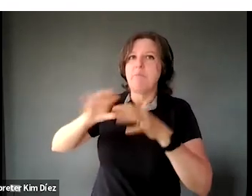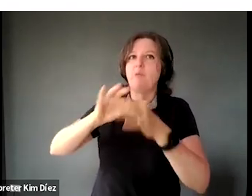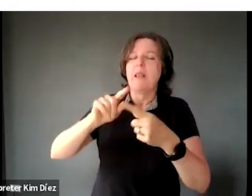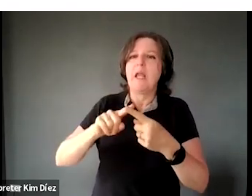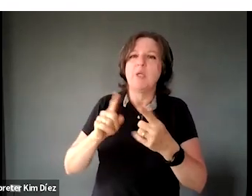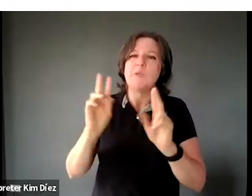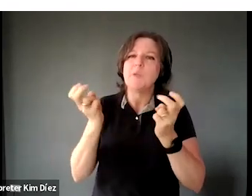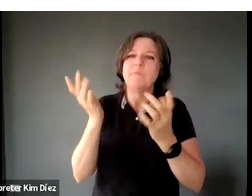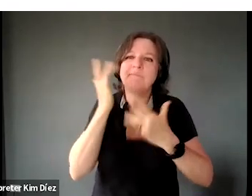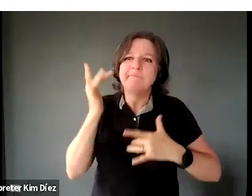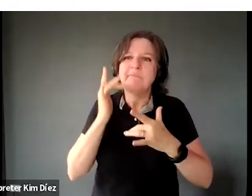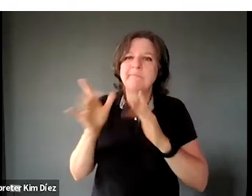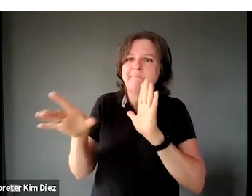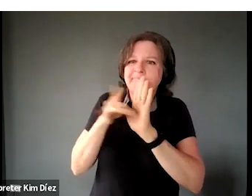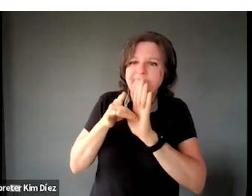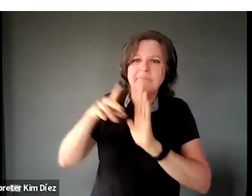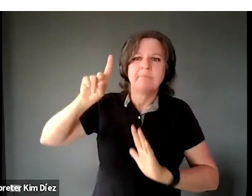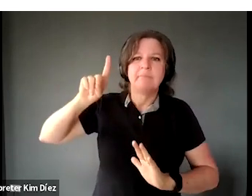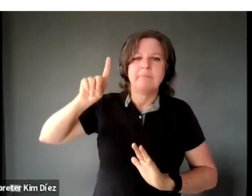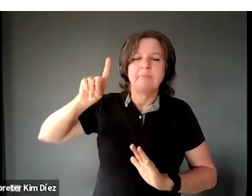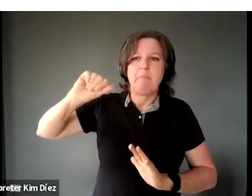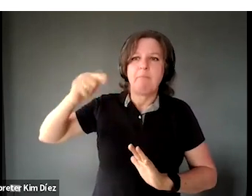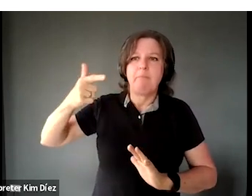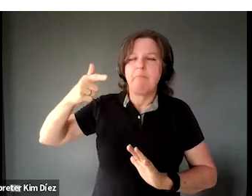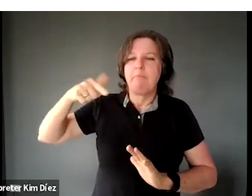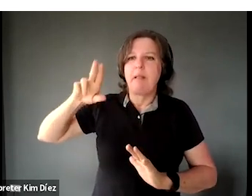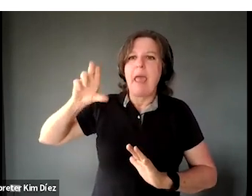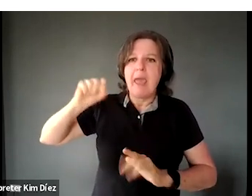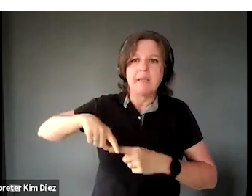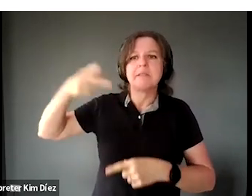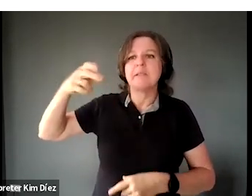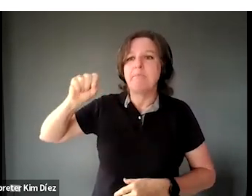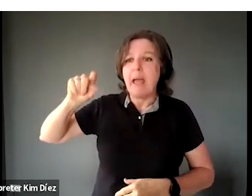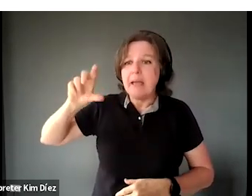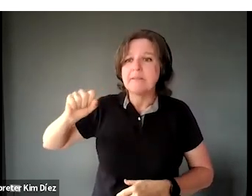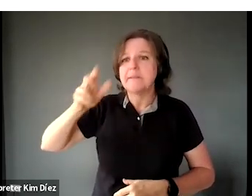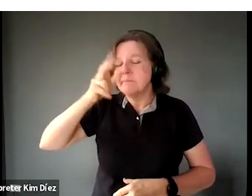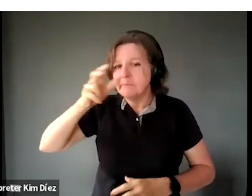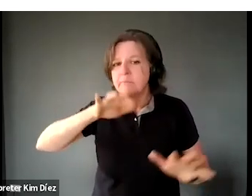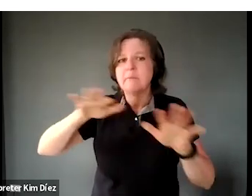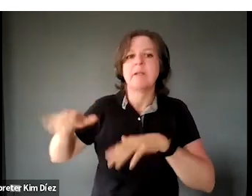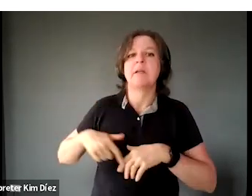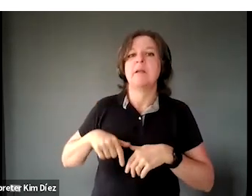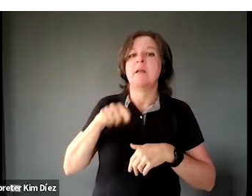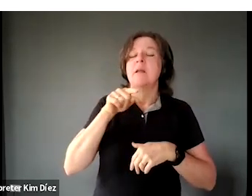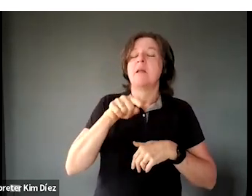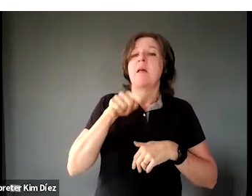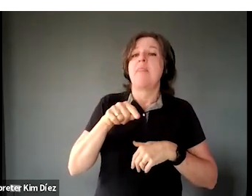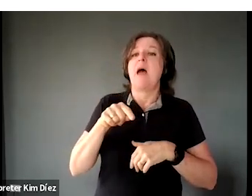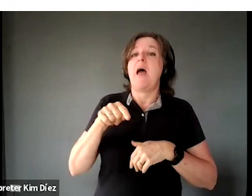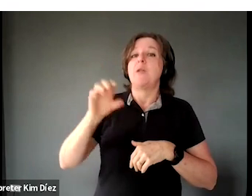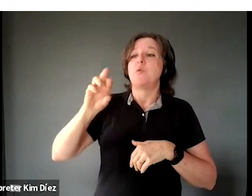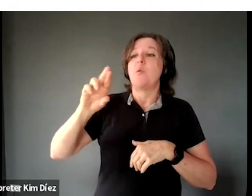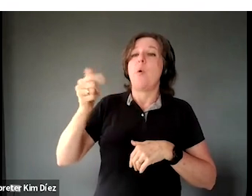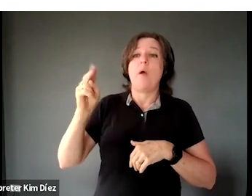also with the reduction of disease and any pest,